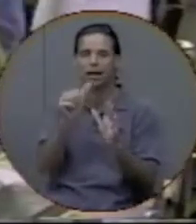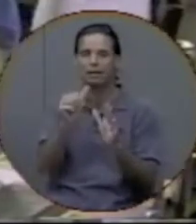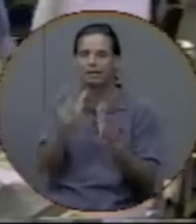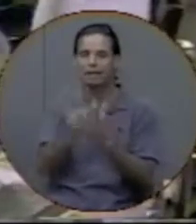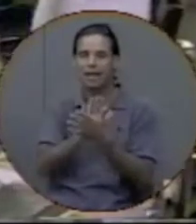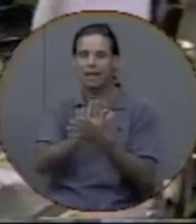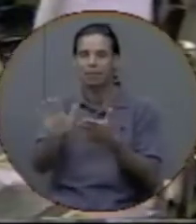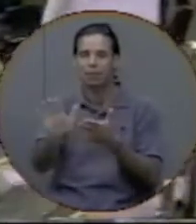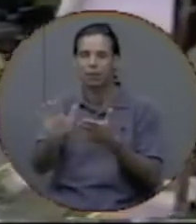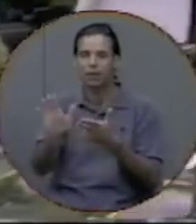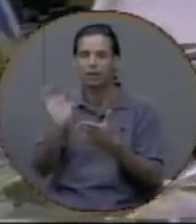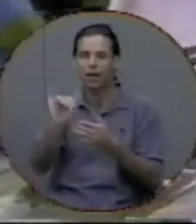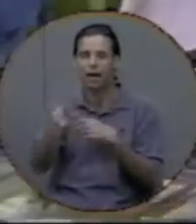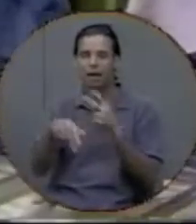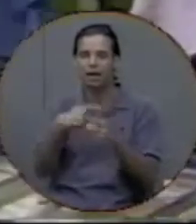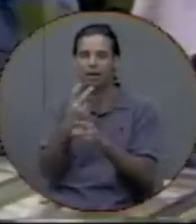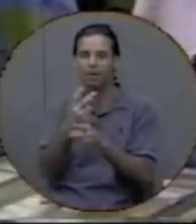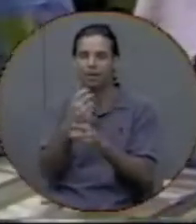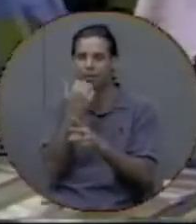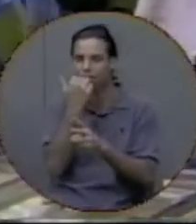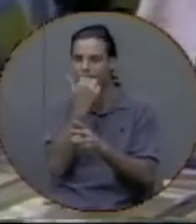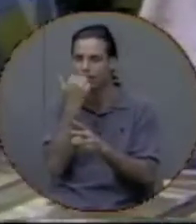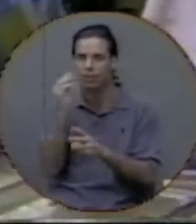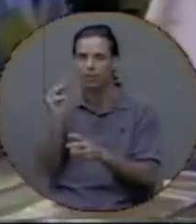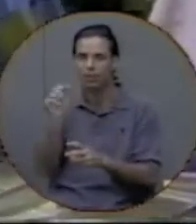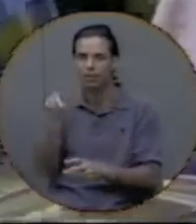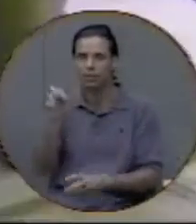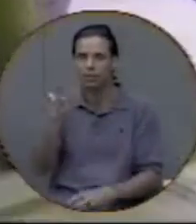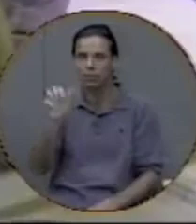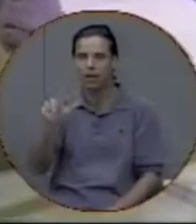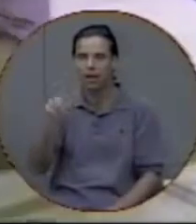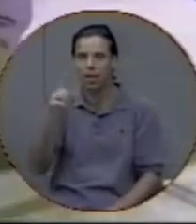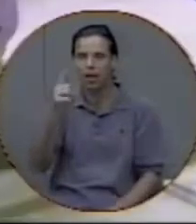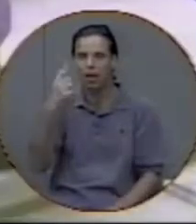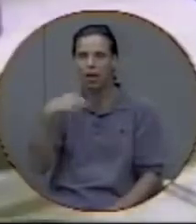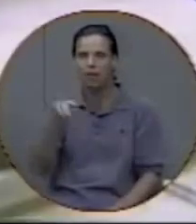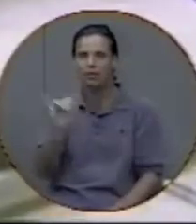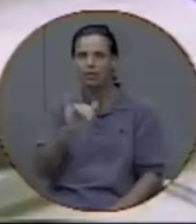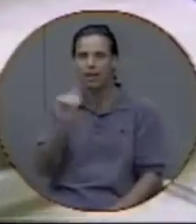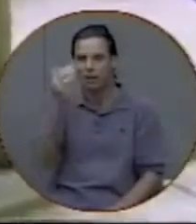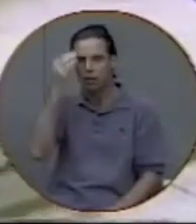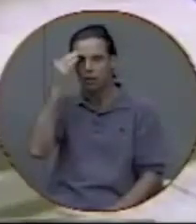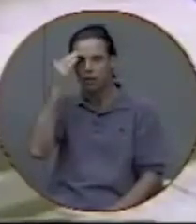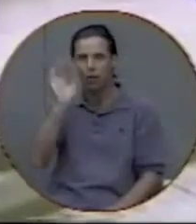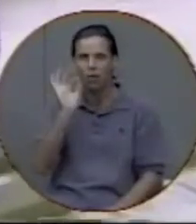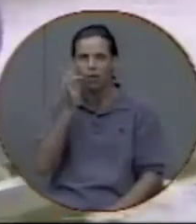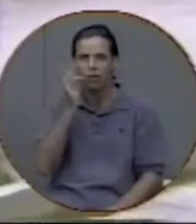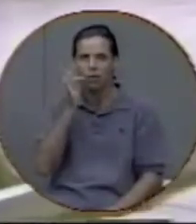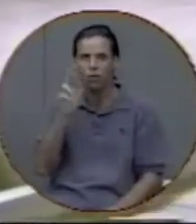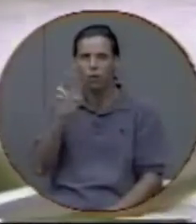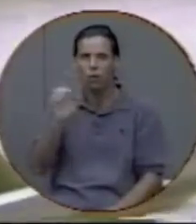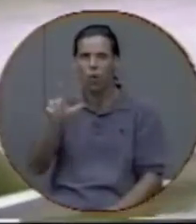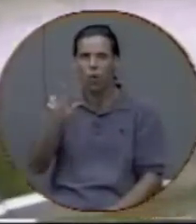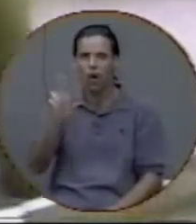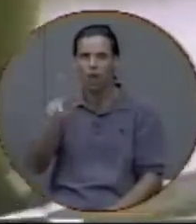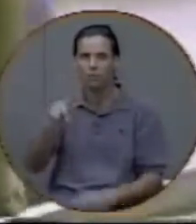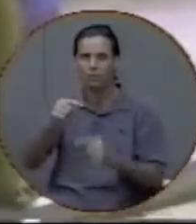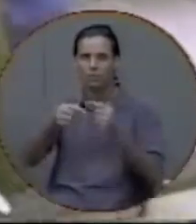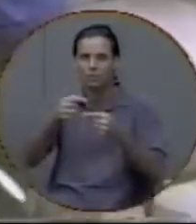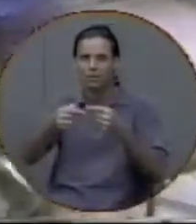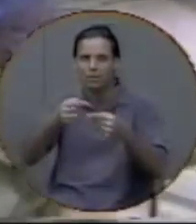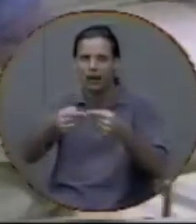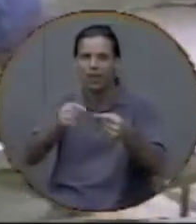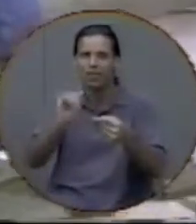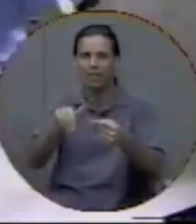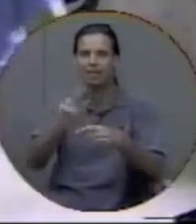non-slippery type of material. It kind of looks like those jelly rolls. You know how you buy those fruit roll-ups? Yeah. Sort of like that. That's the